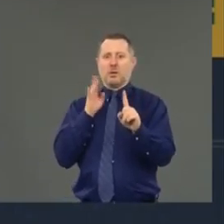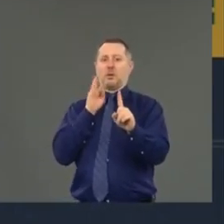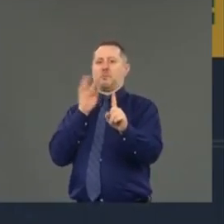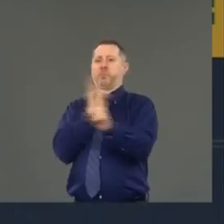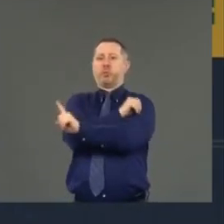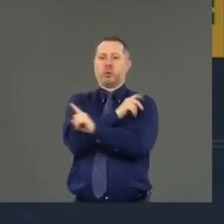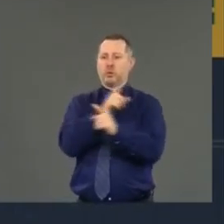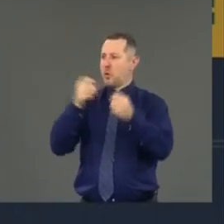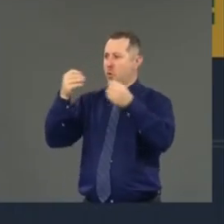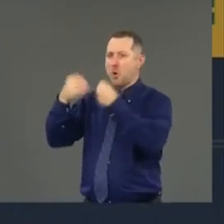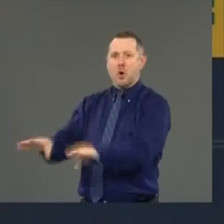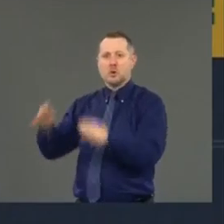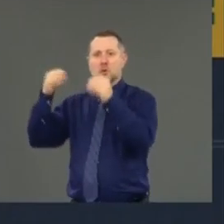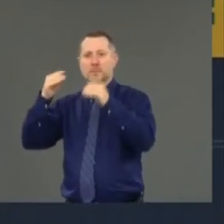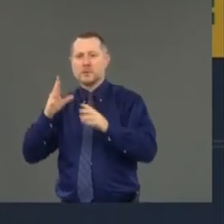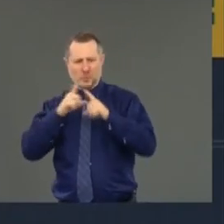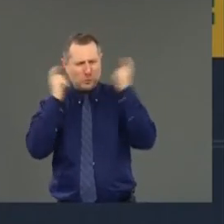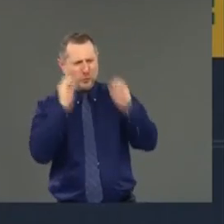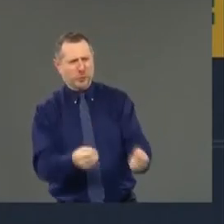right. So,